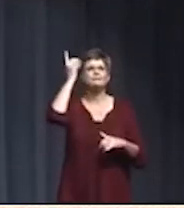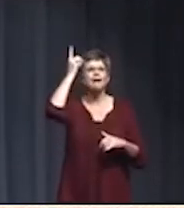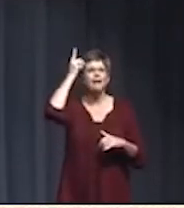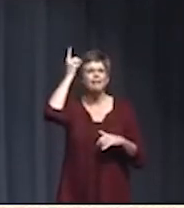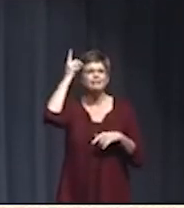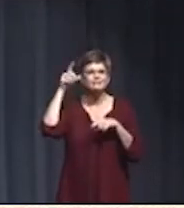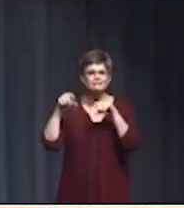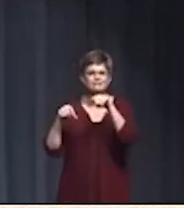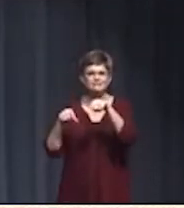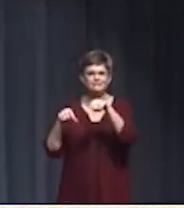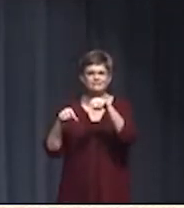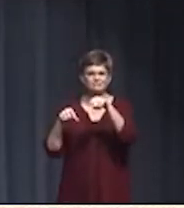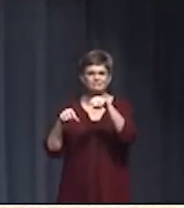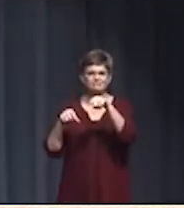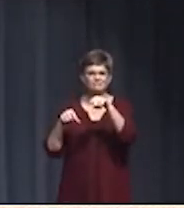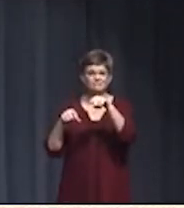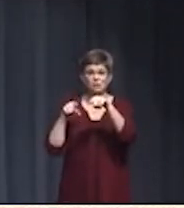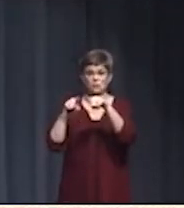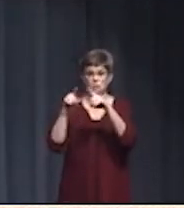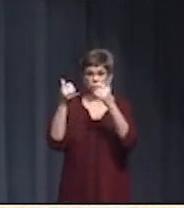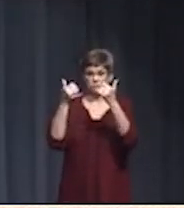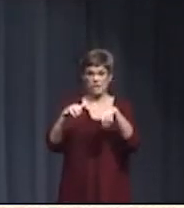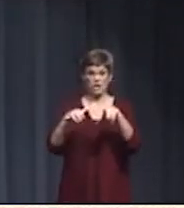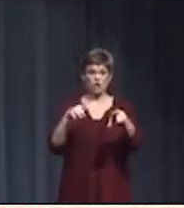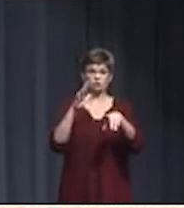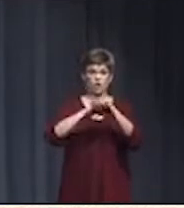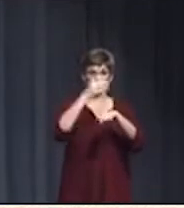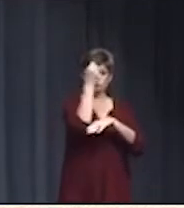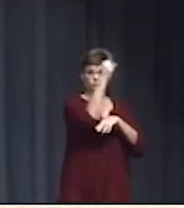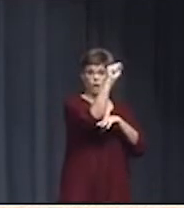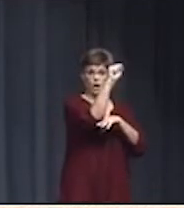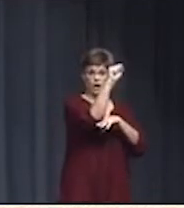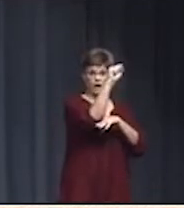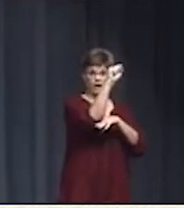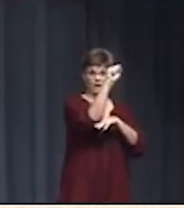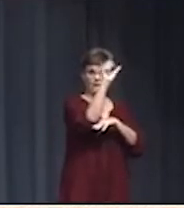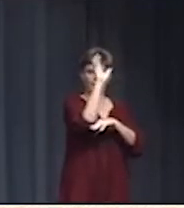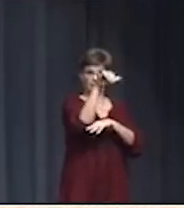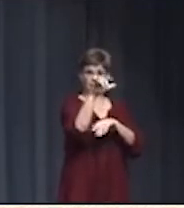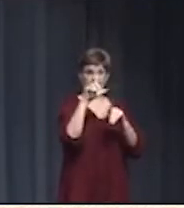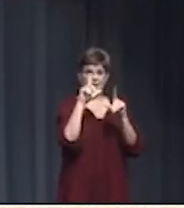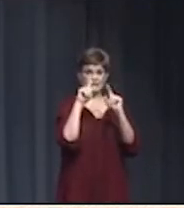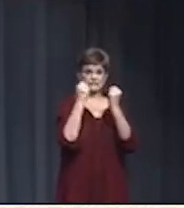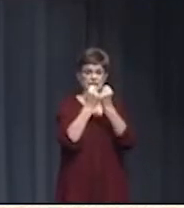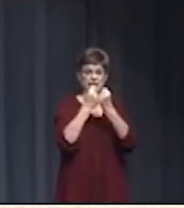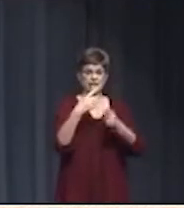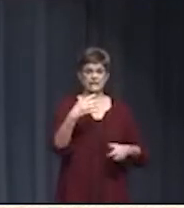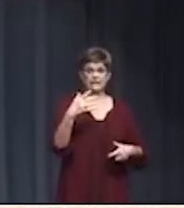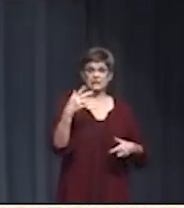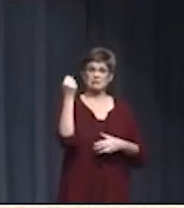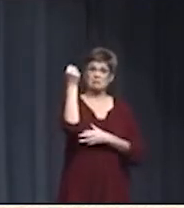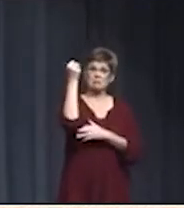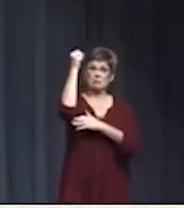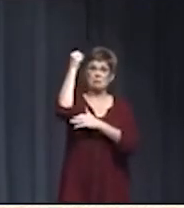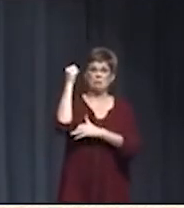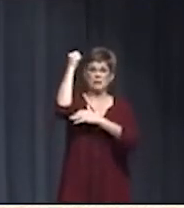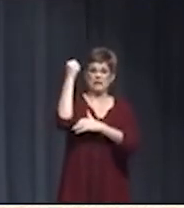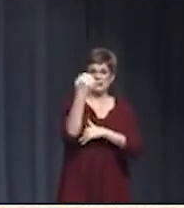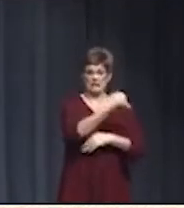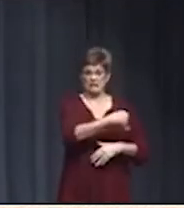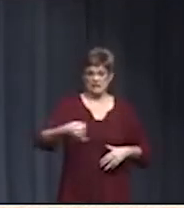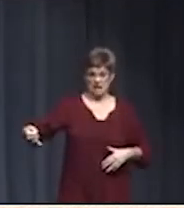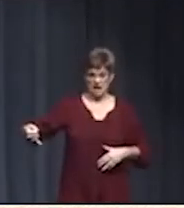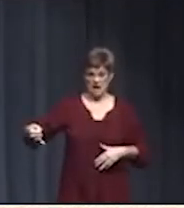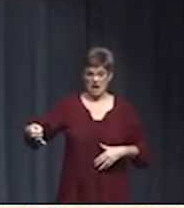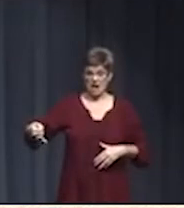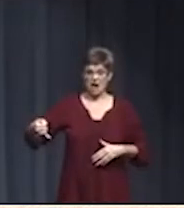the league's players who are on strike in this movie, that team has crossed the picket line. So they're playing against the real McCoy,